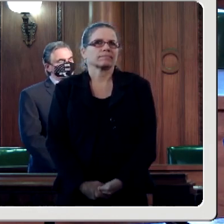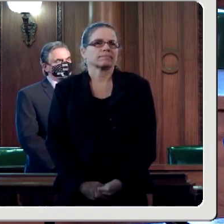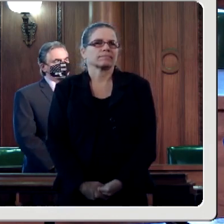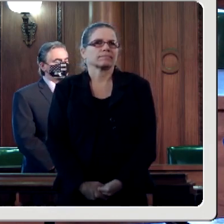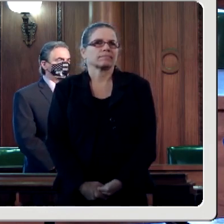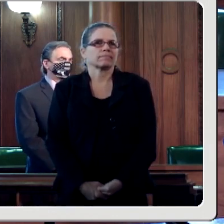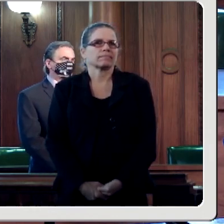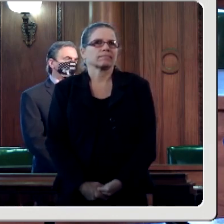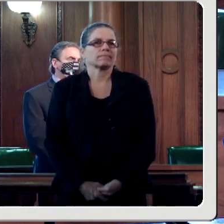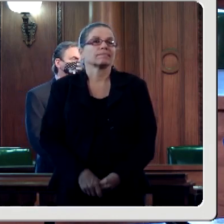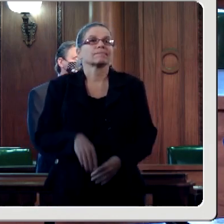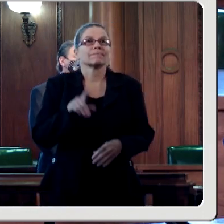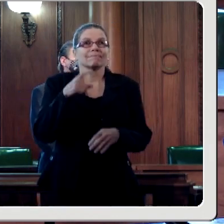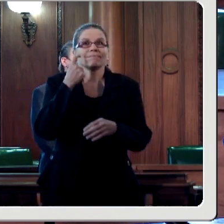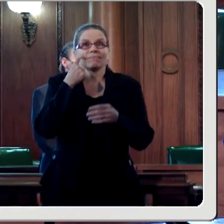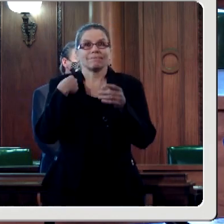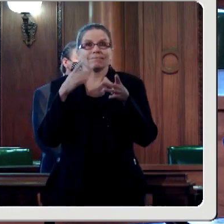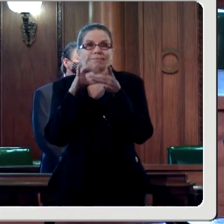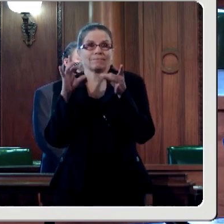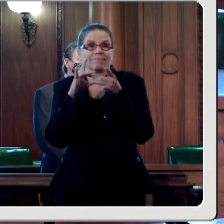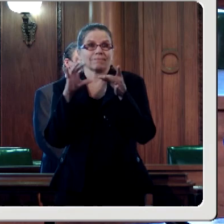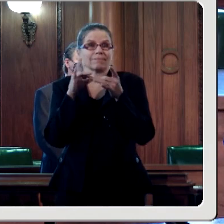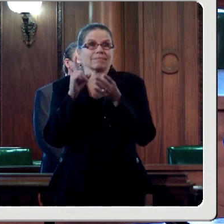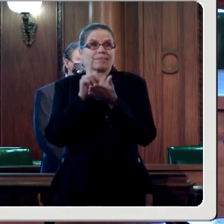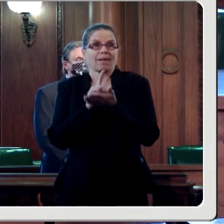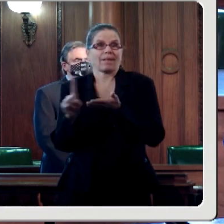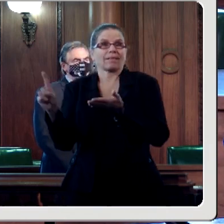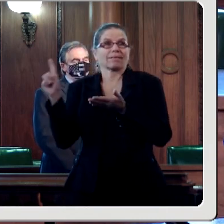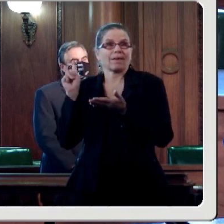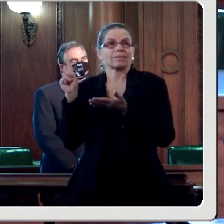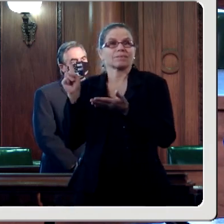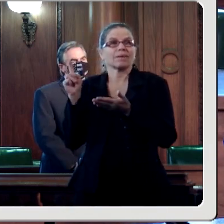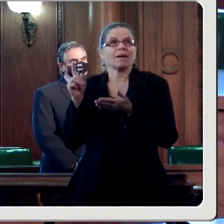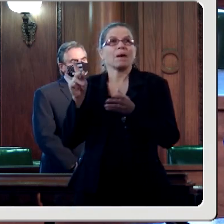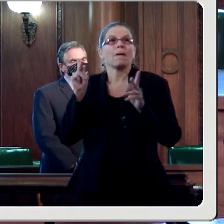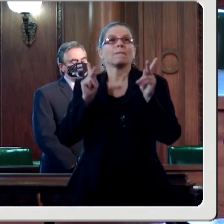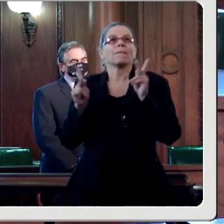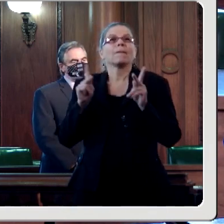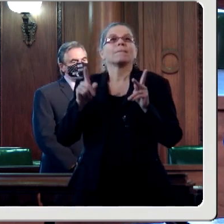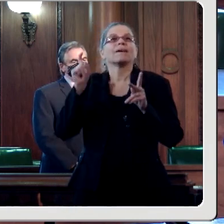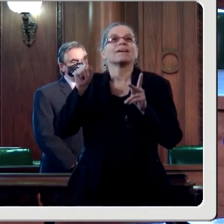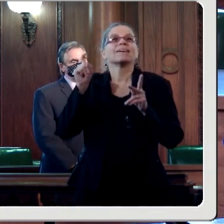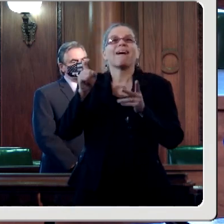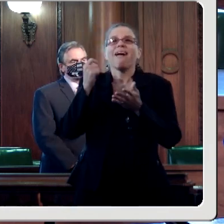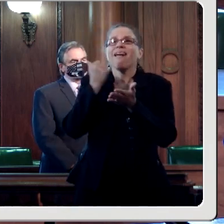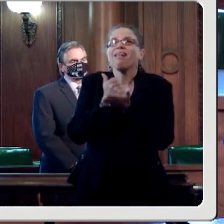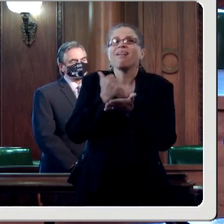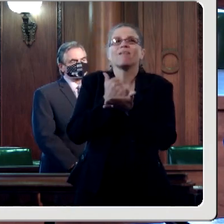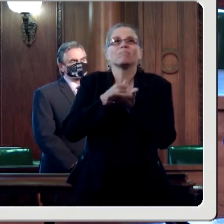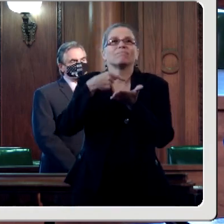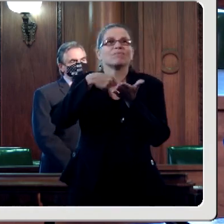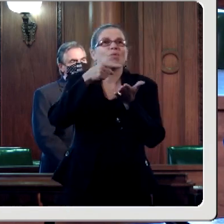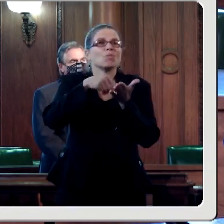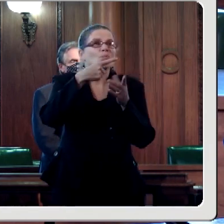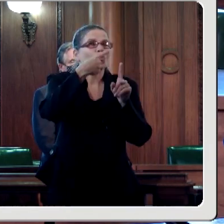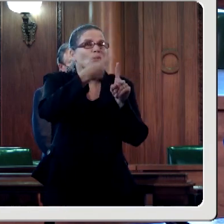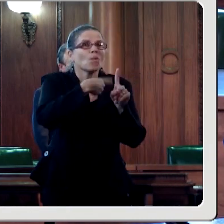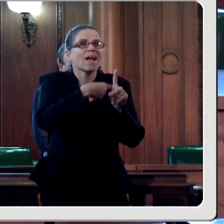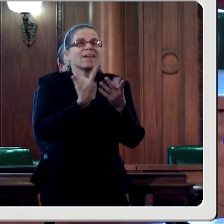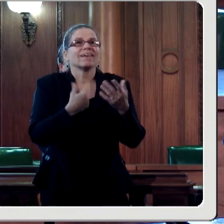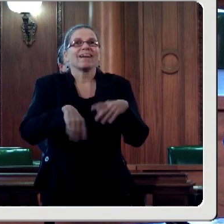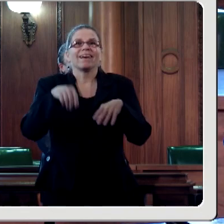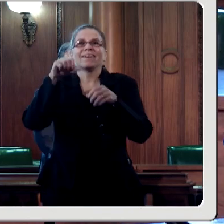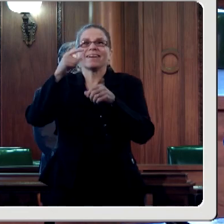benefits for the rent relief and mortgage relief and utility assistance. This coming